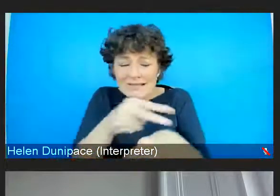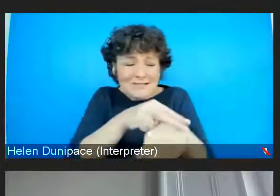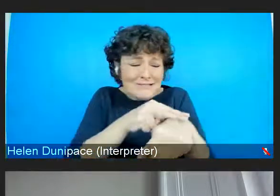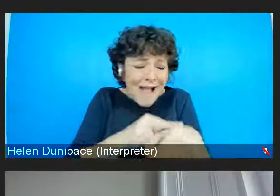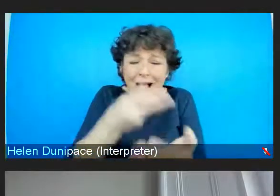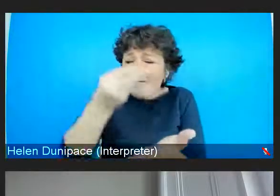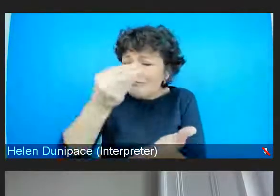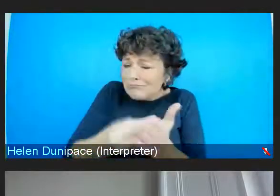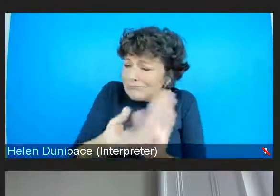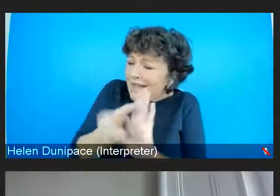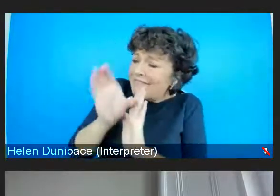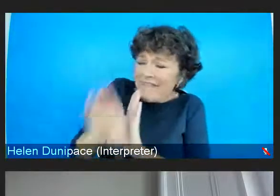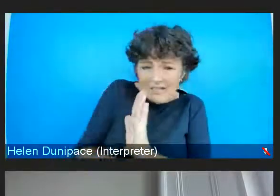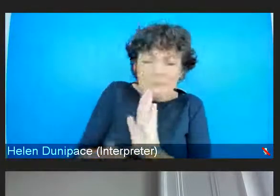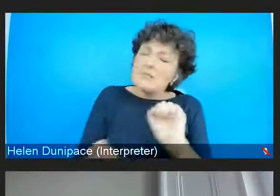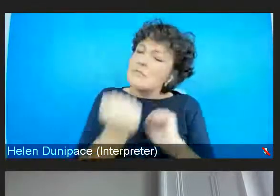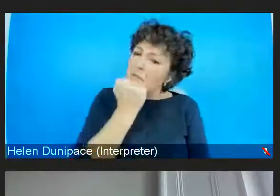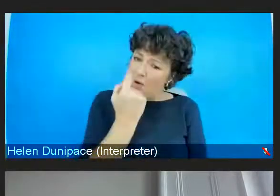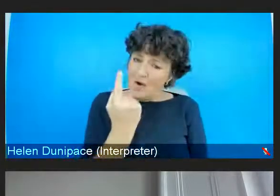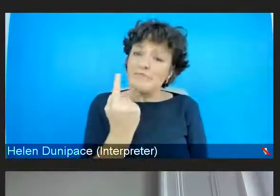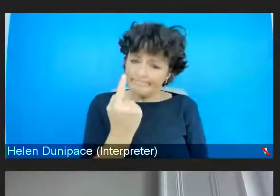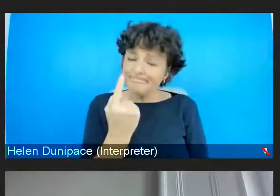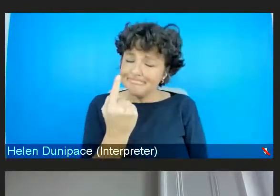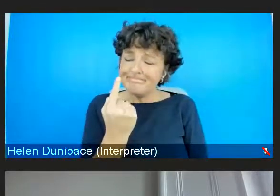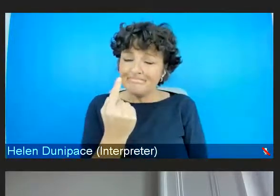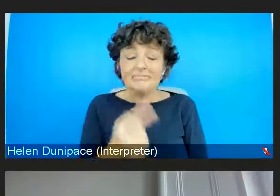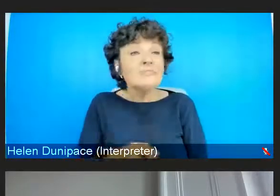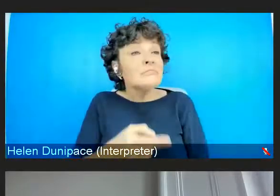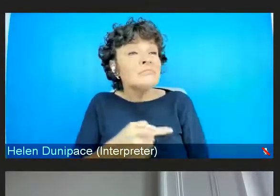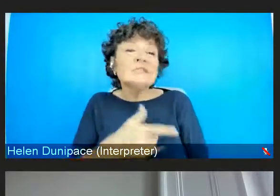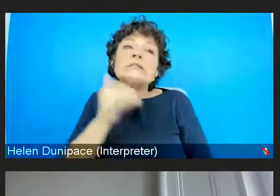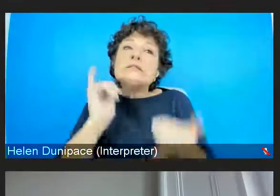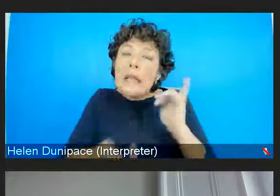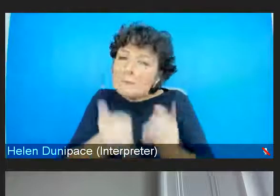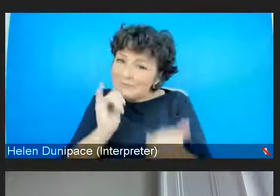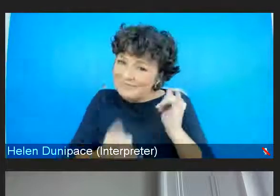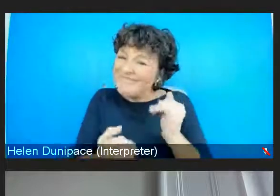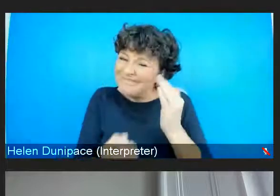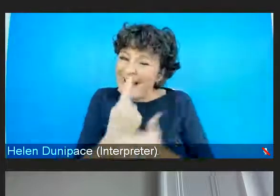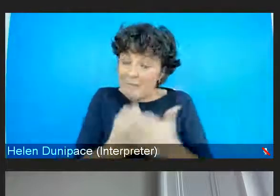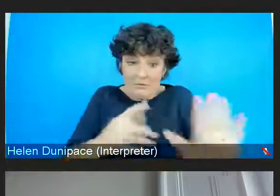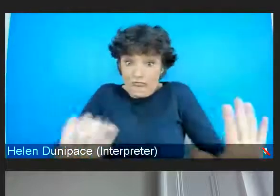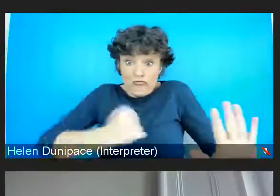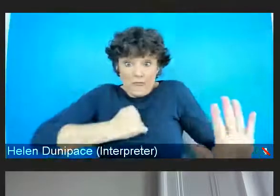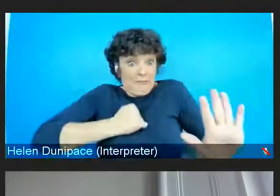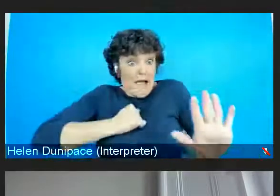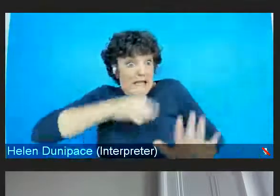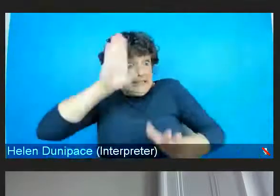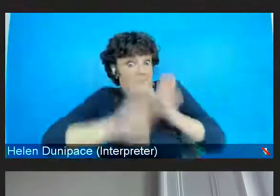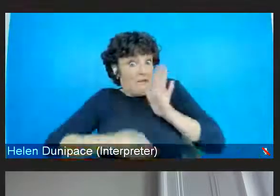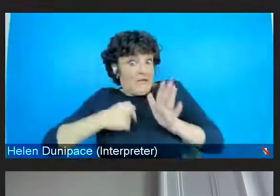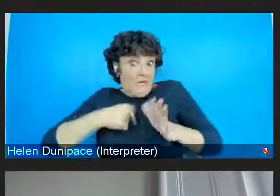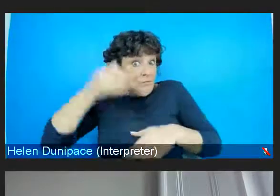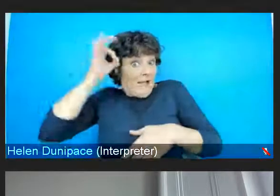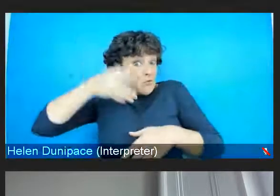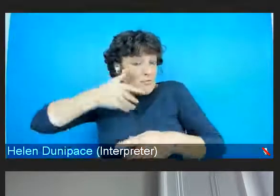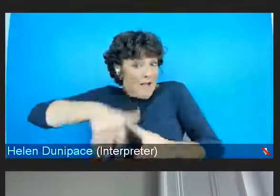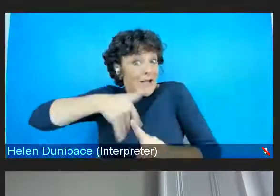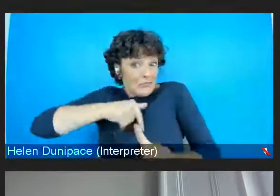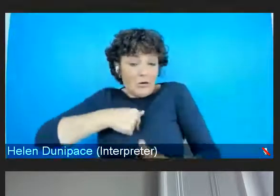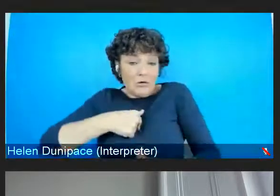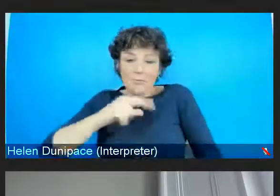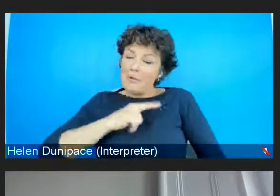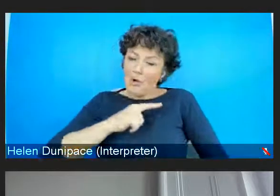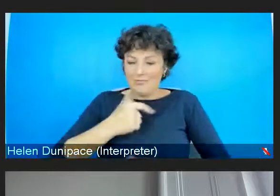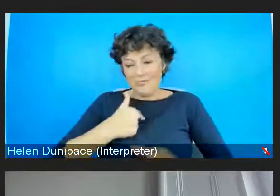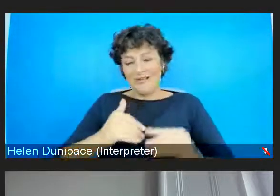one thing for me. Often community empowerment, speaking from my local authority background, because we are the level of